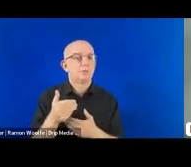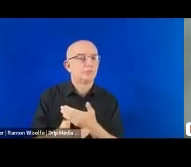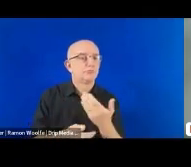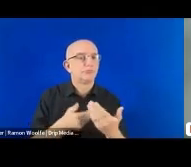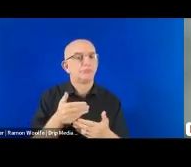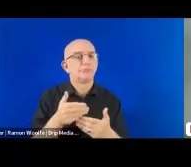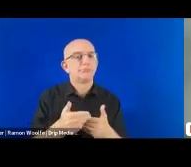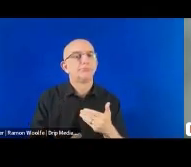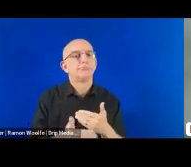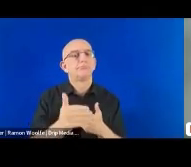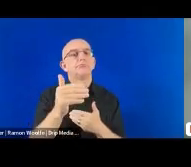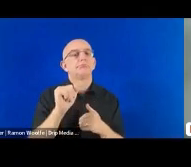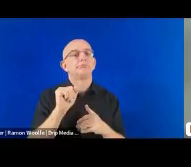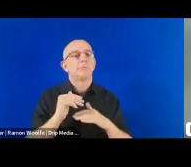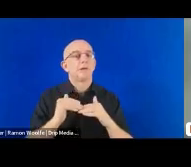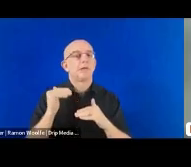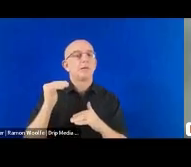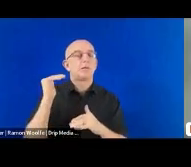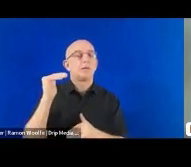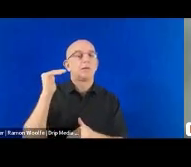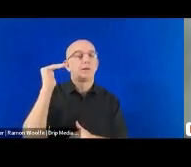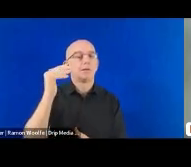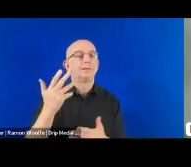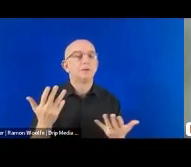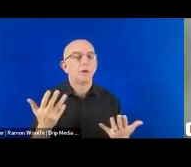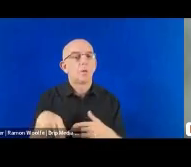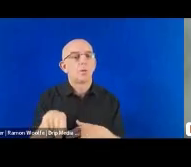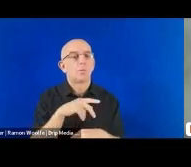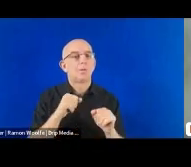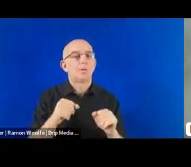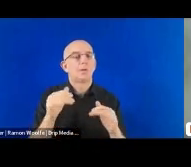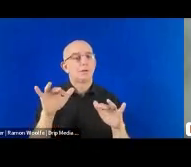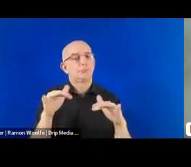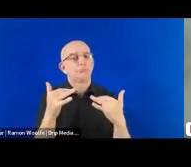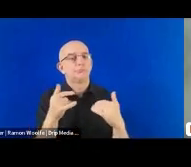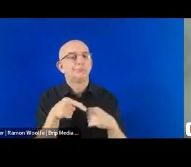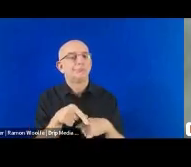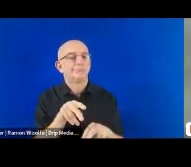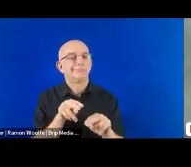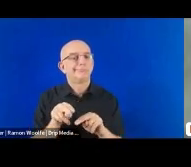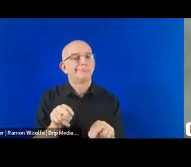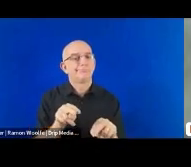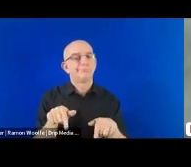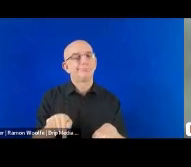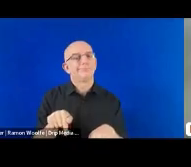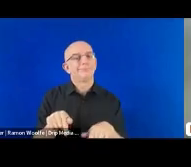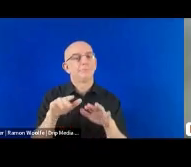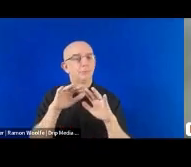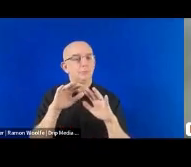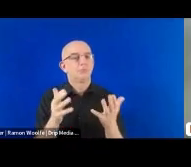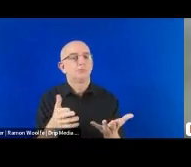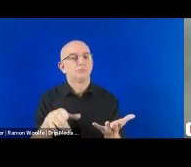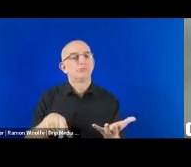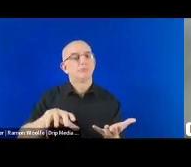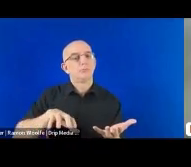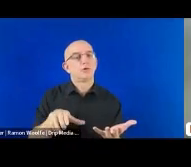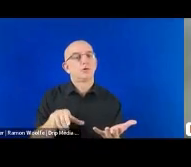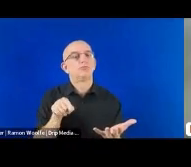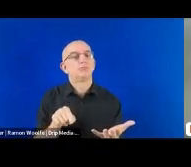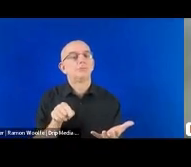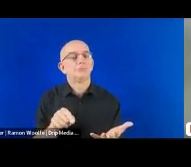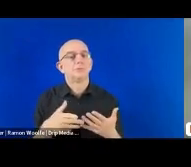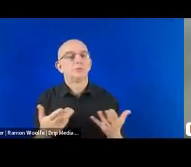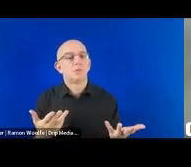regional level, which is focusing on redesigning the coordination of the initiative to consider the roles of global and